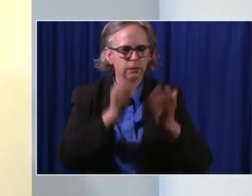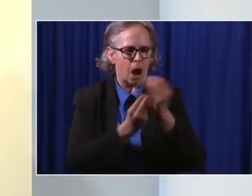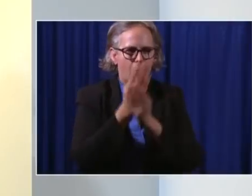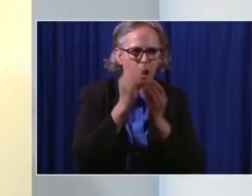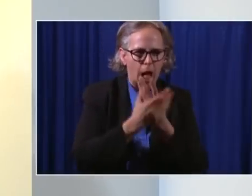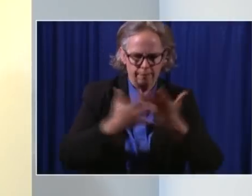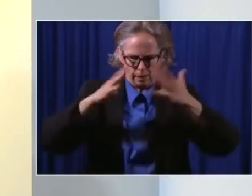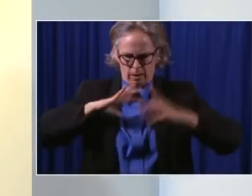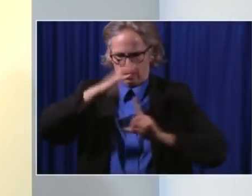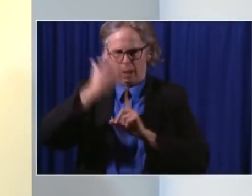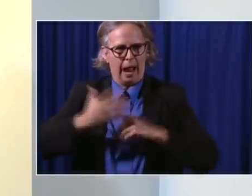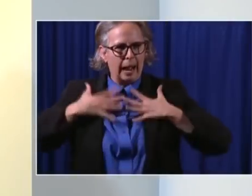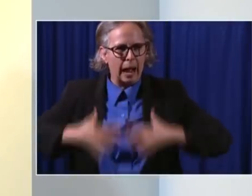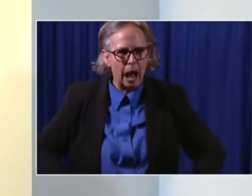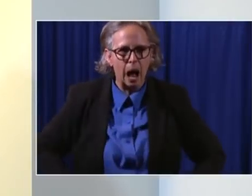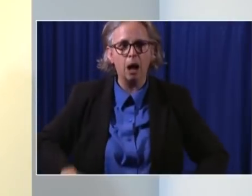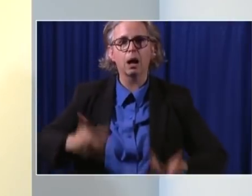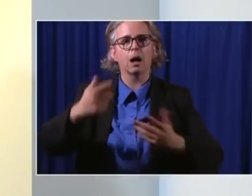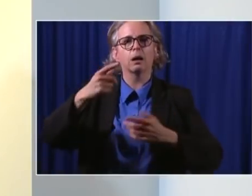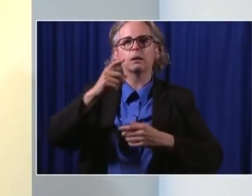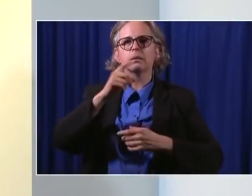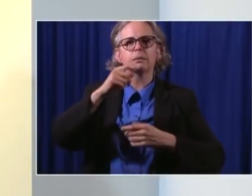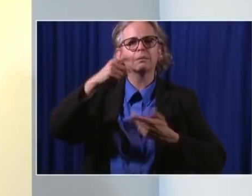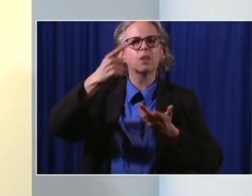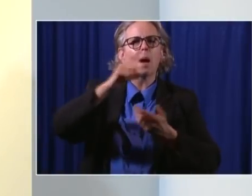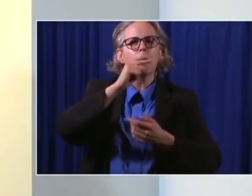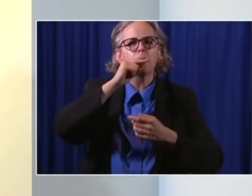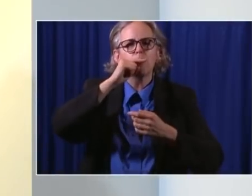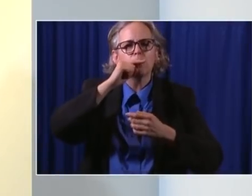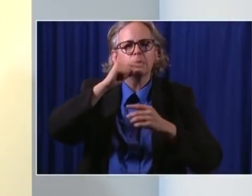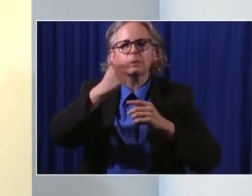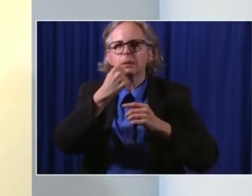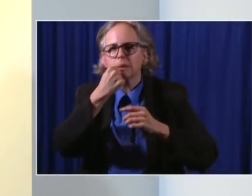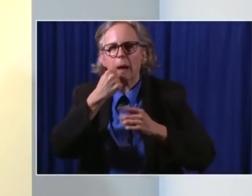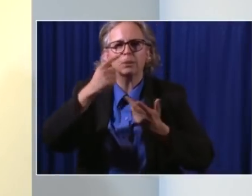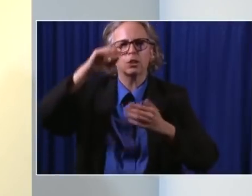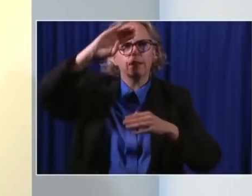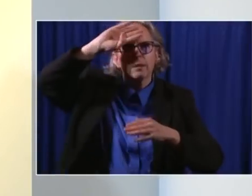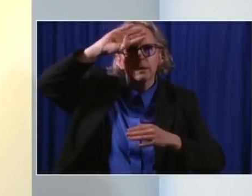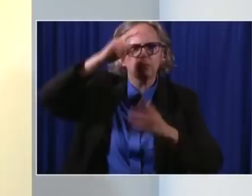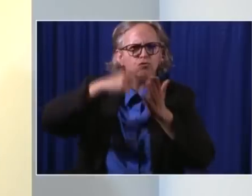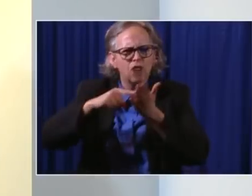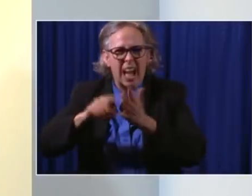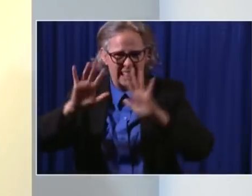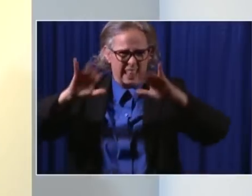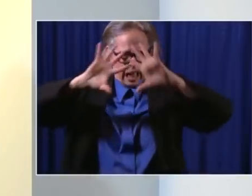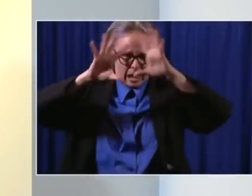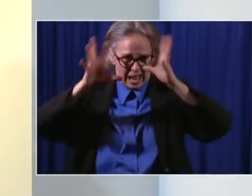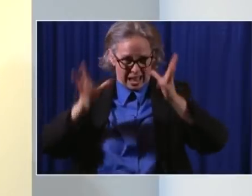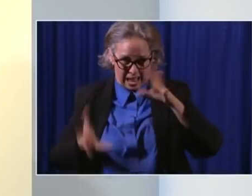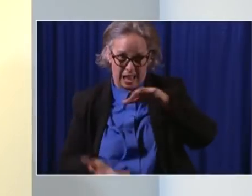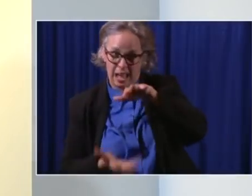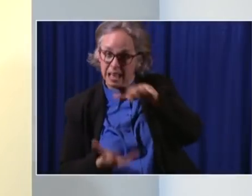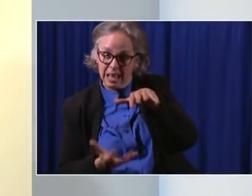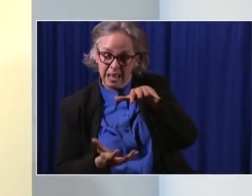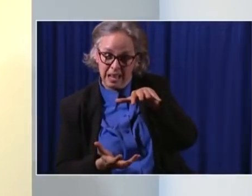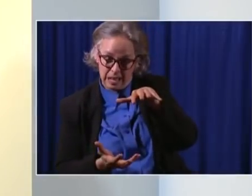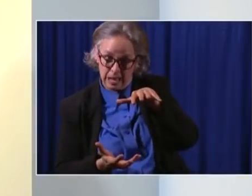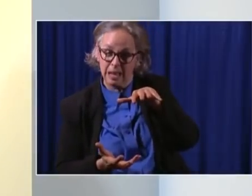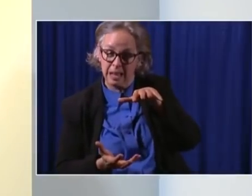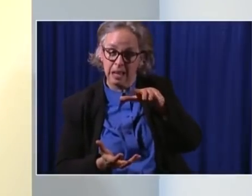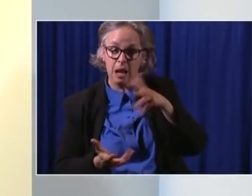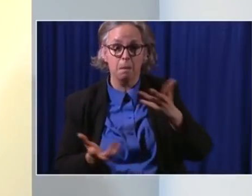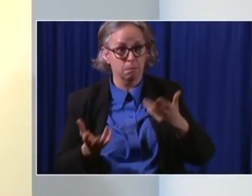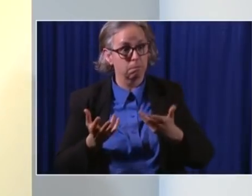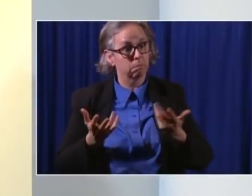and the like, through the Department of Public Safety, Ohio Emergency Management Agency, Department of Administrative Services, and of course, the